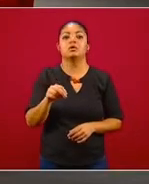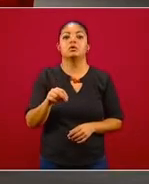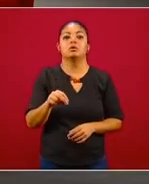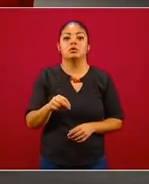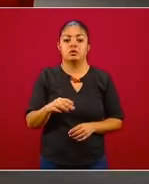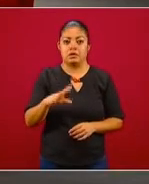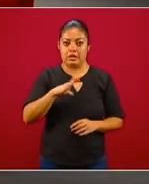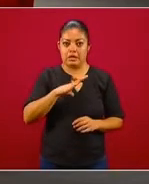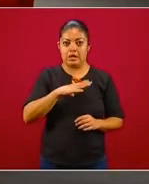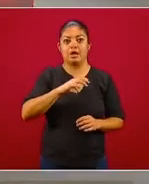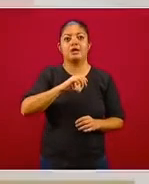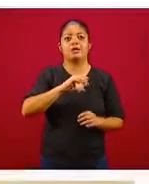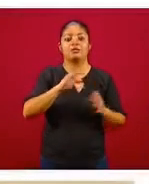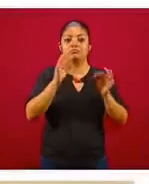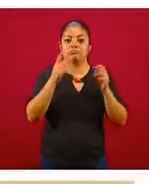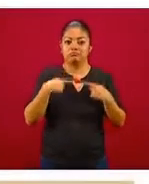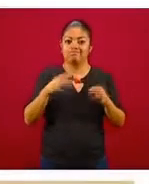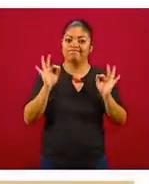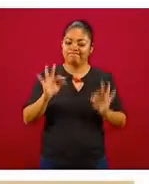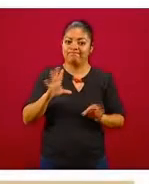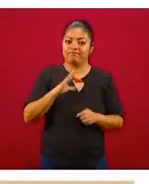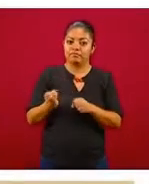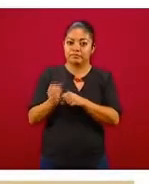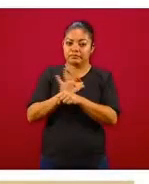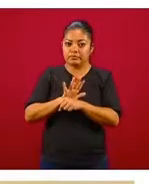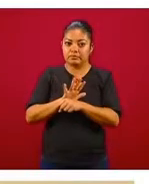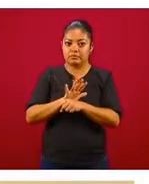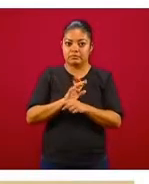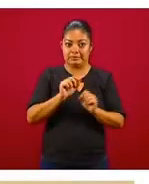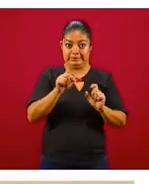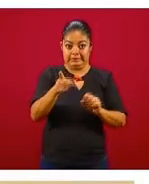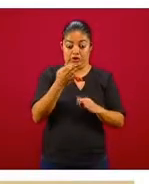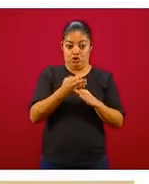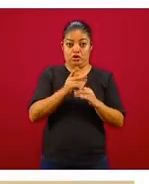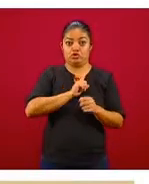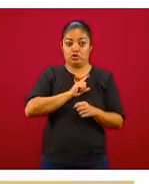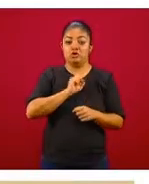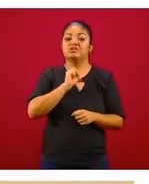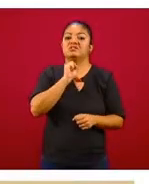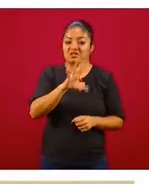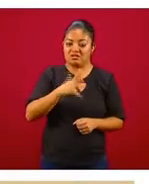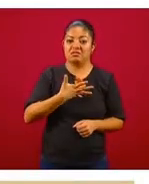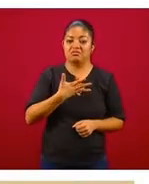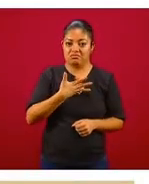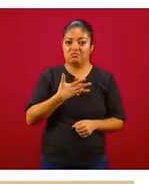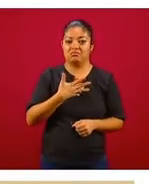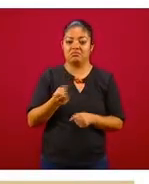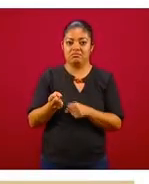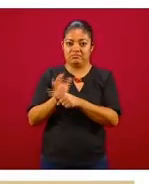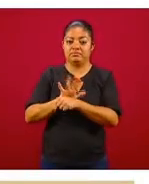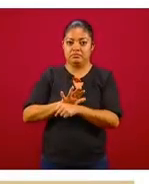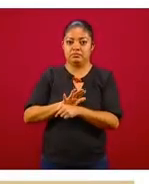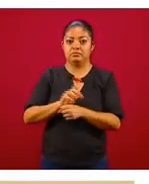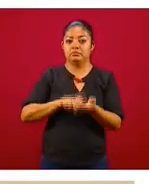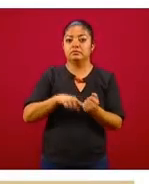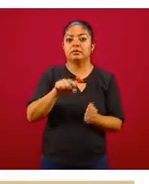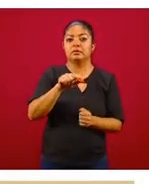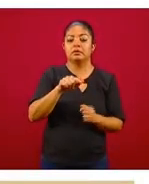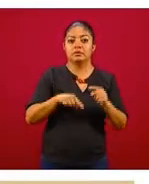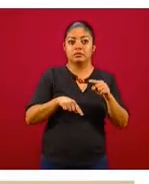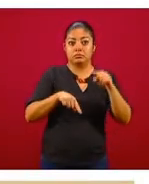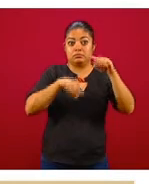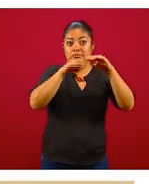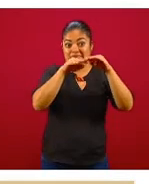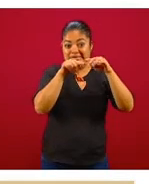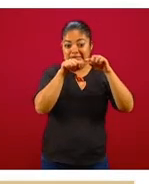We have Quintana Roo, the Cancun city area. We have confirmed case curve. We have the peak according to the